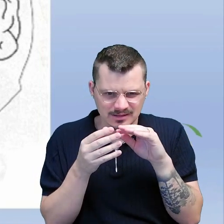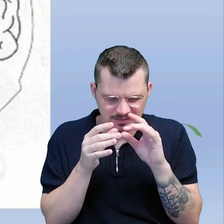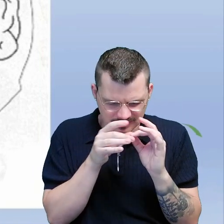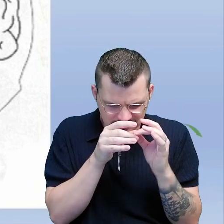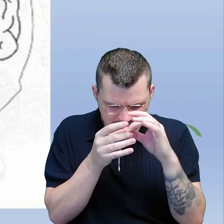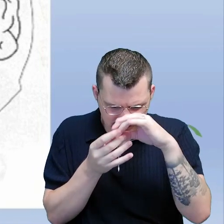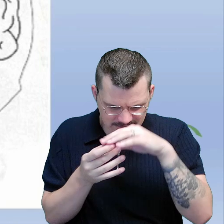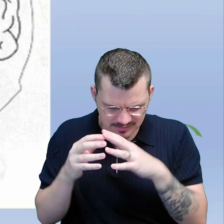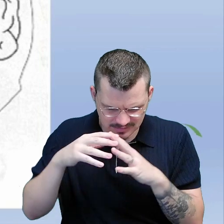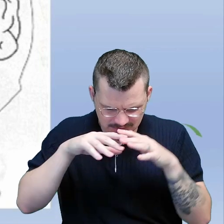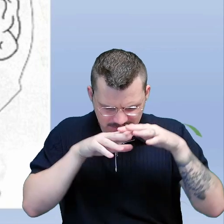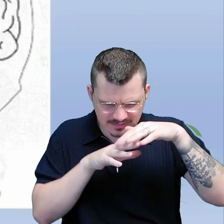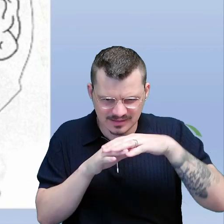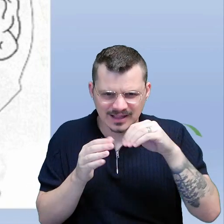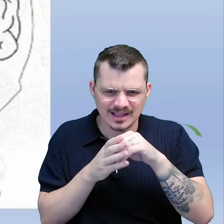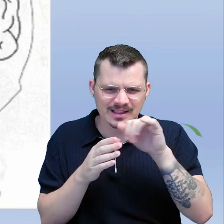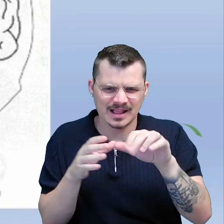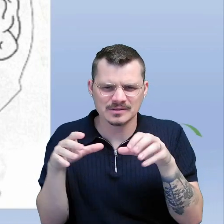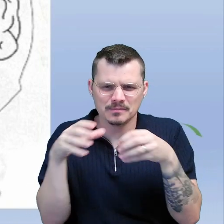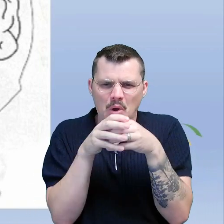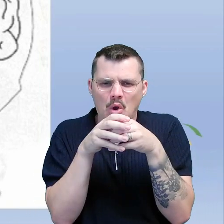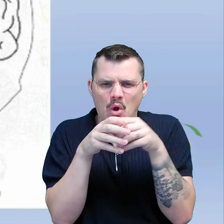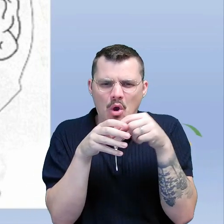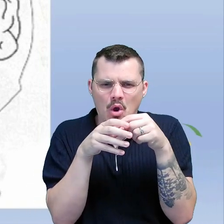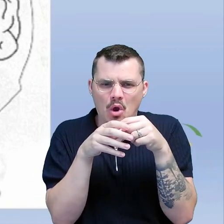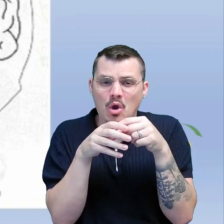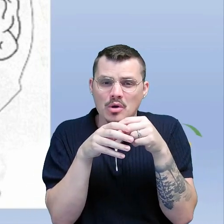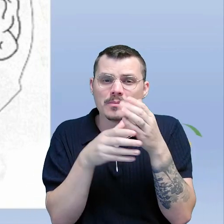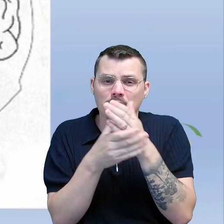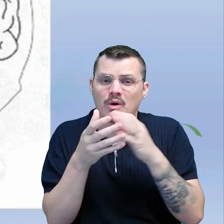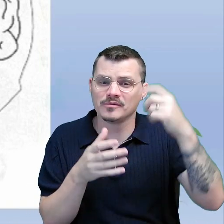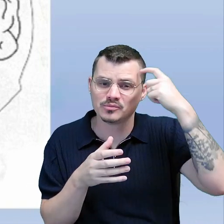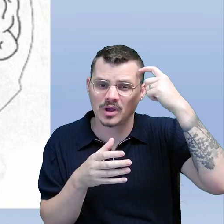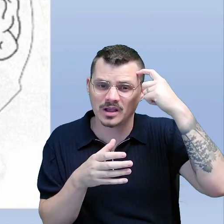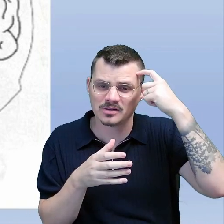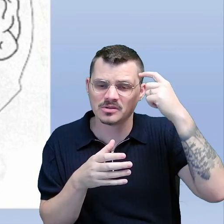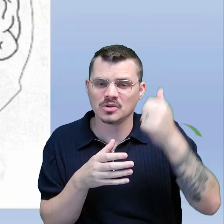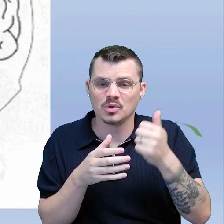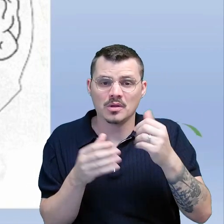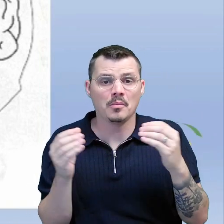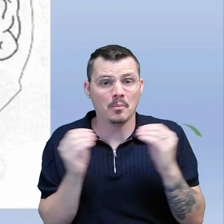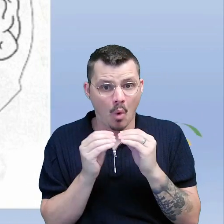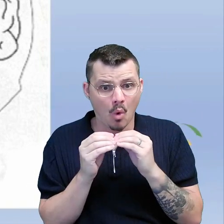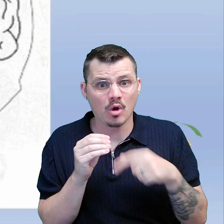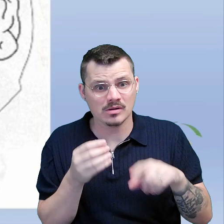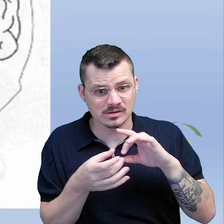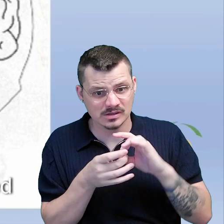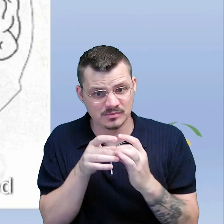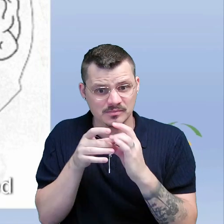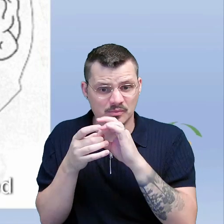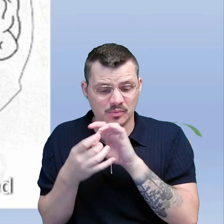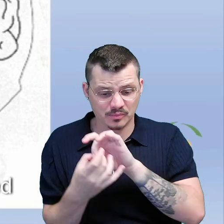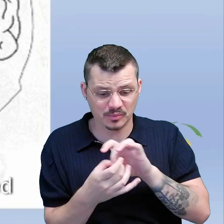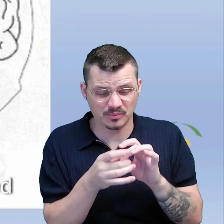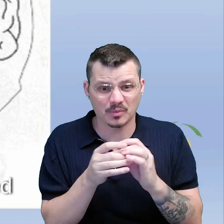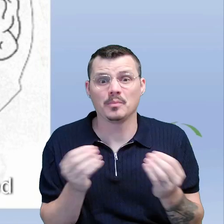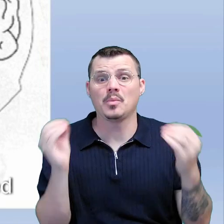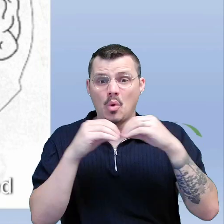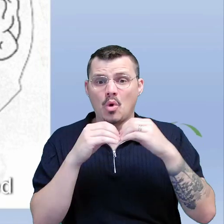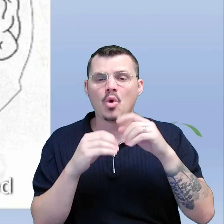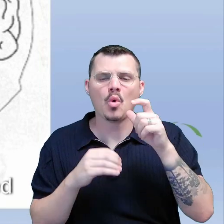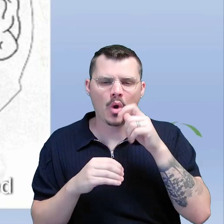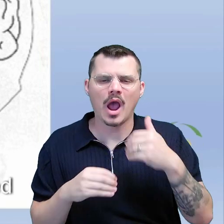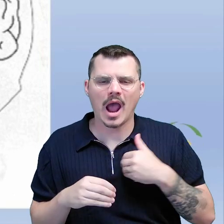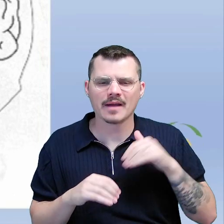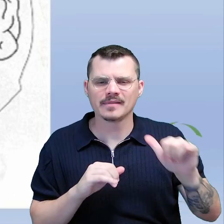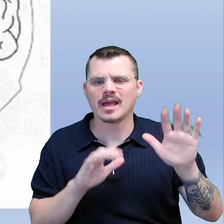that little tiny, densely packed bit of brain real estate, which is a lot more hooked together in people with the more